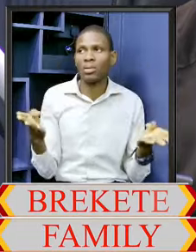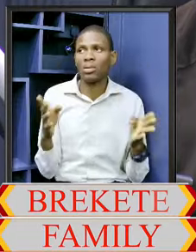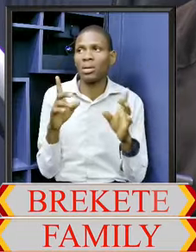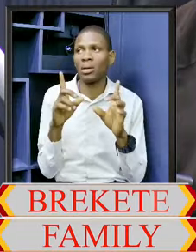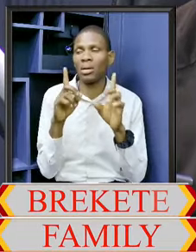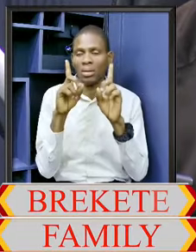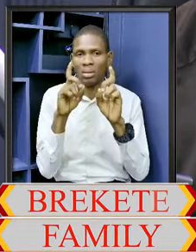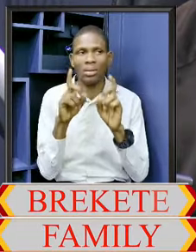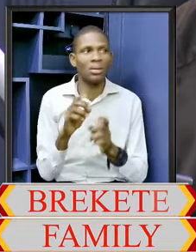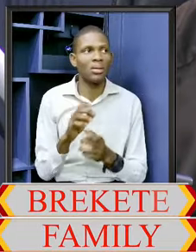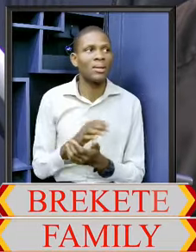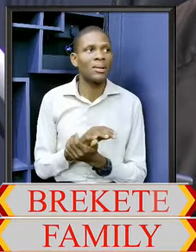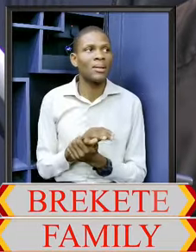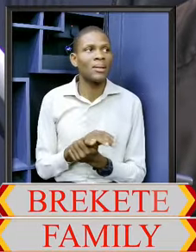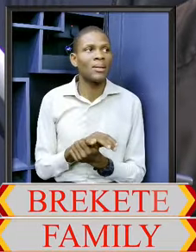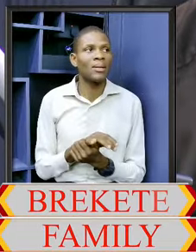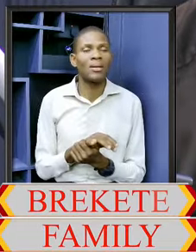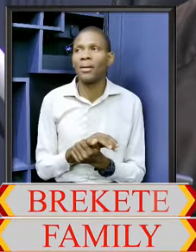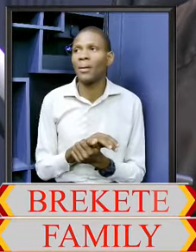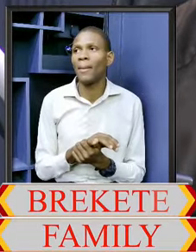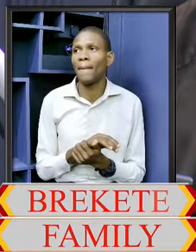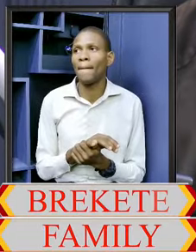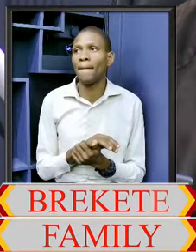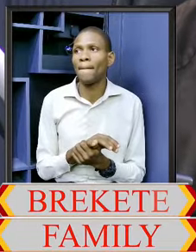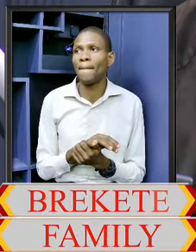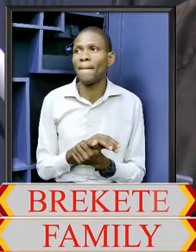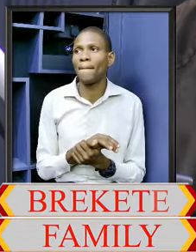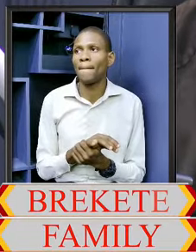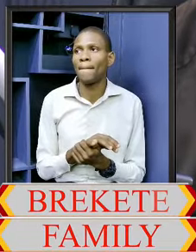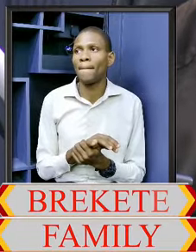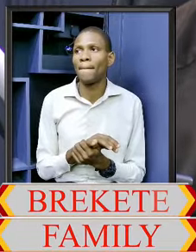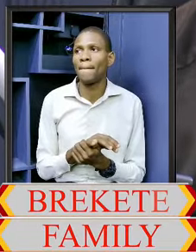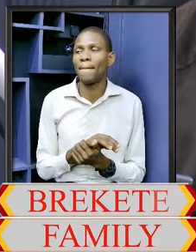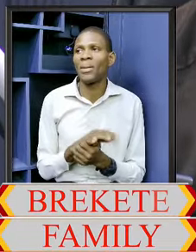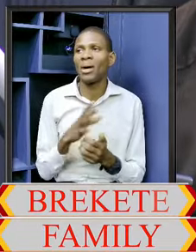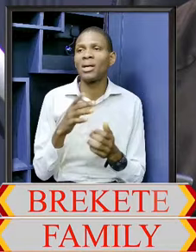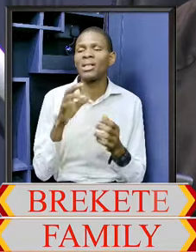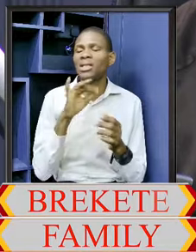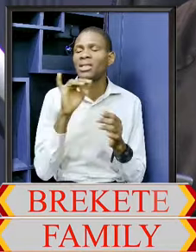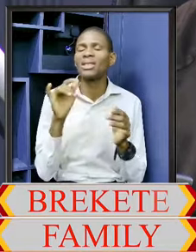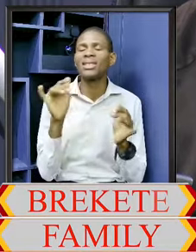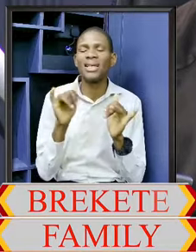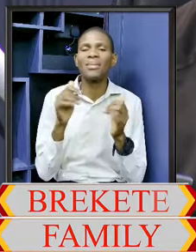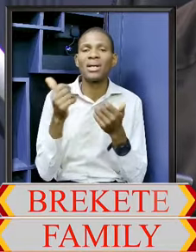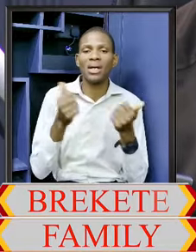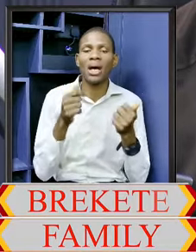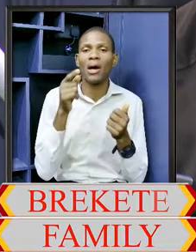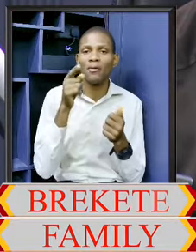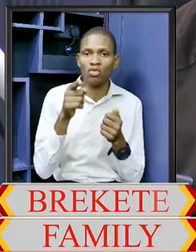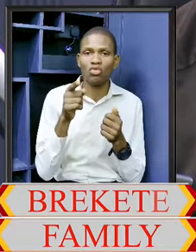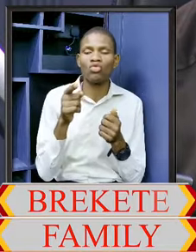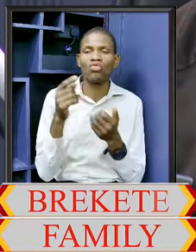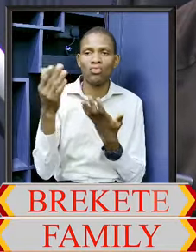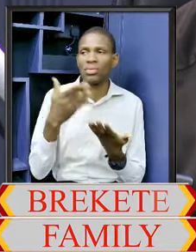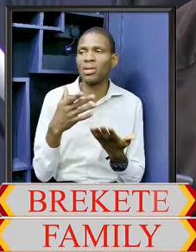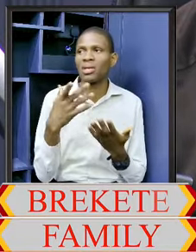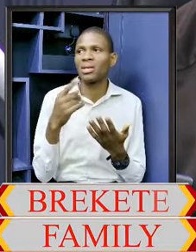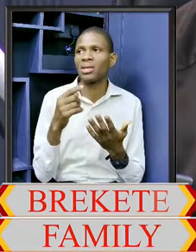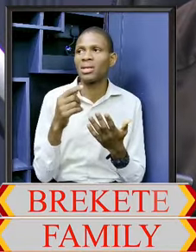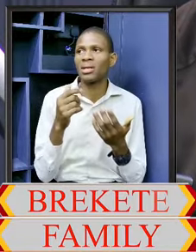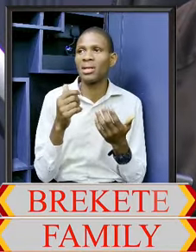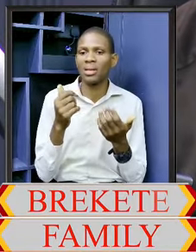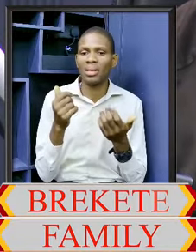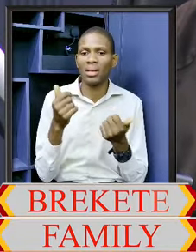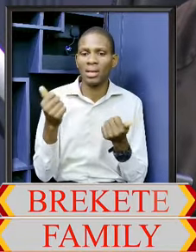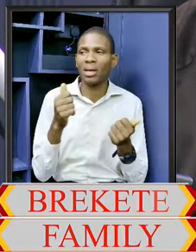the container just now. And the car where you they see now the same car you order on a different car. No, the car one